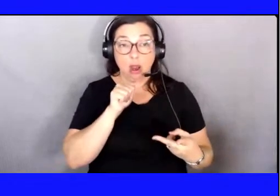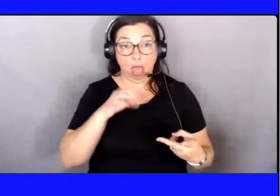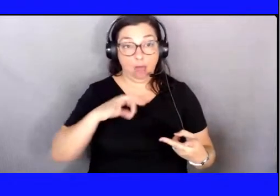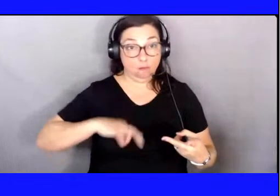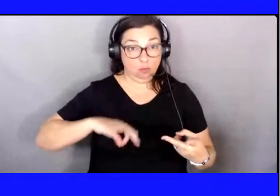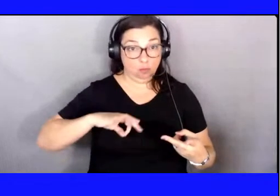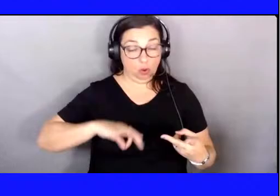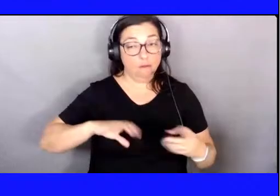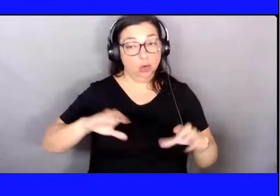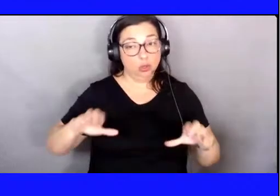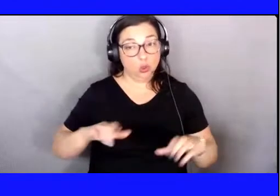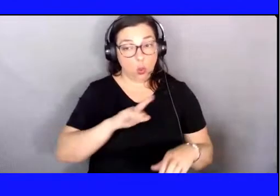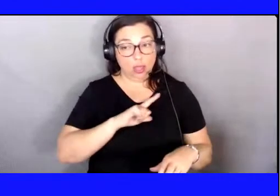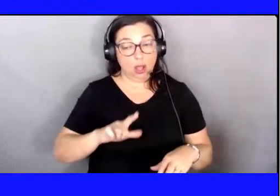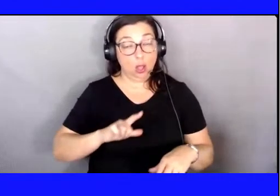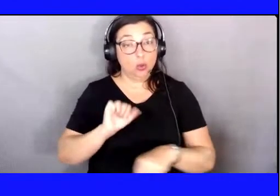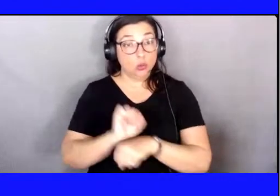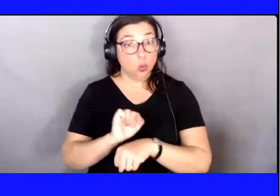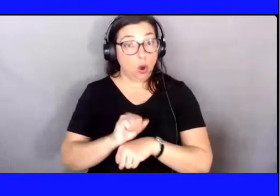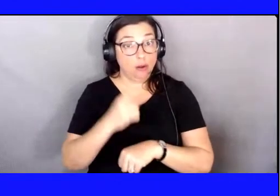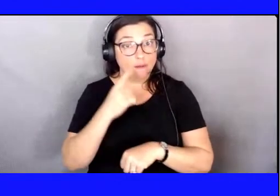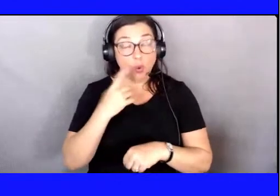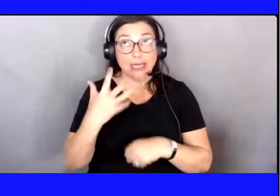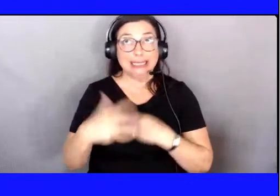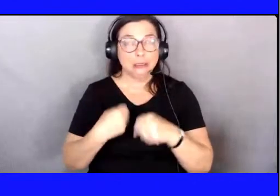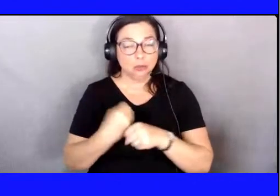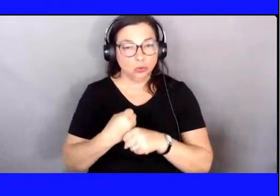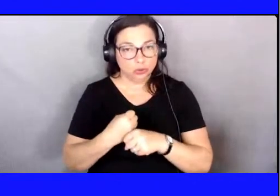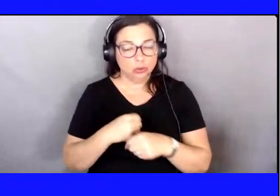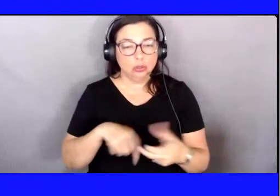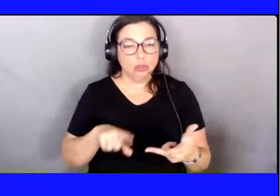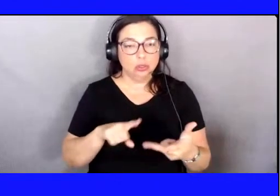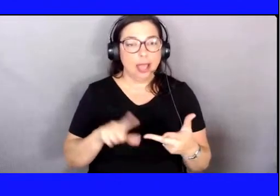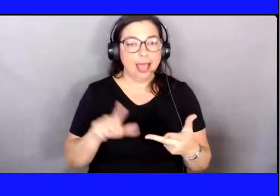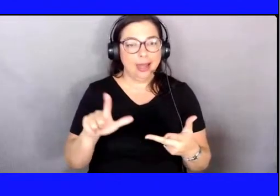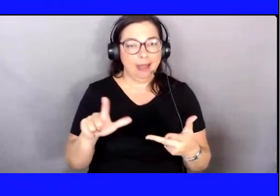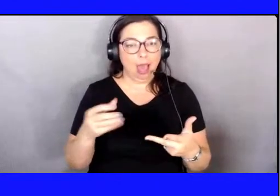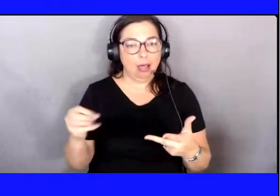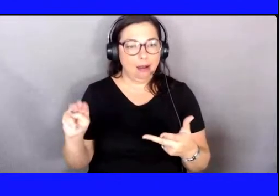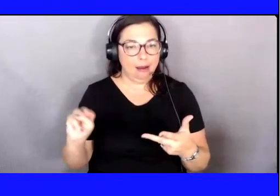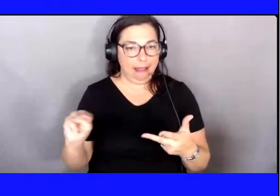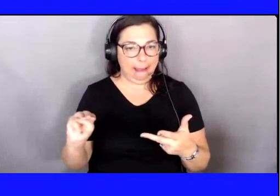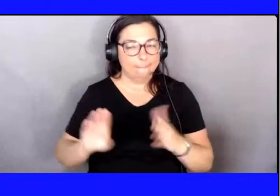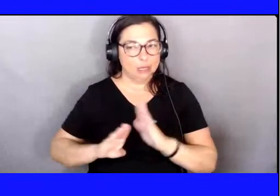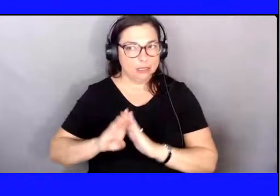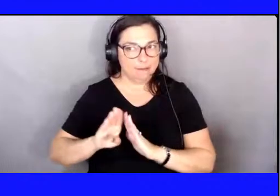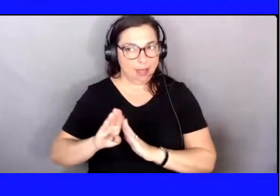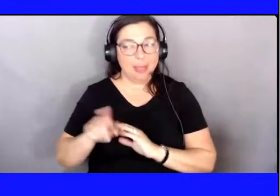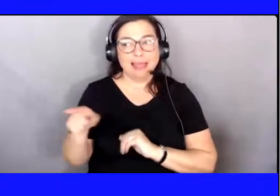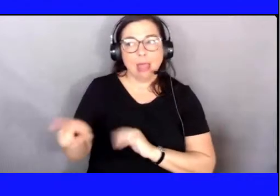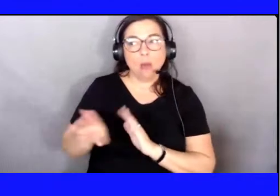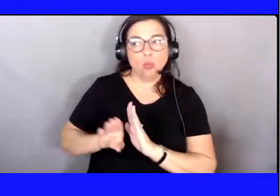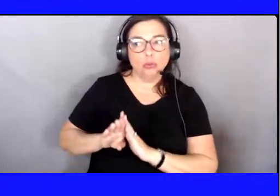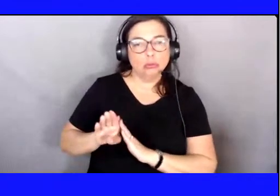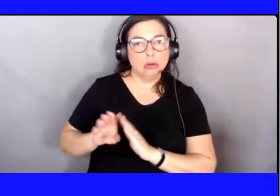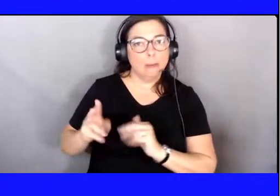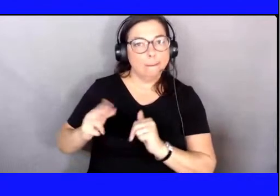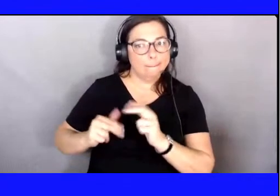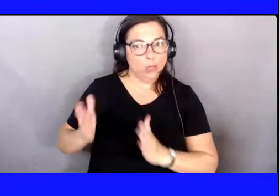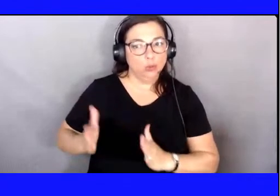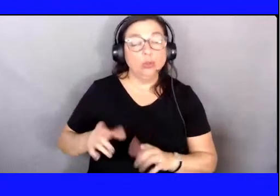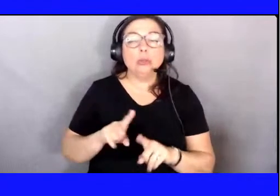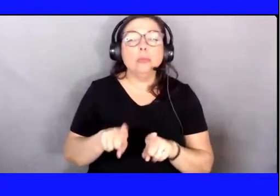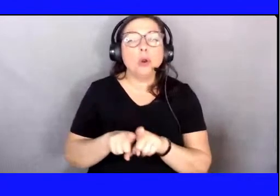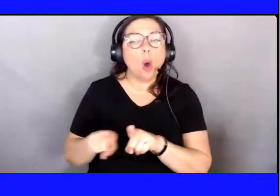organization doing the Lord's work for decades in the Bronx, and we have L&M Development Partners who will be our builder, but also provide the